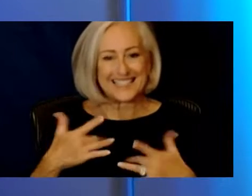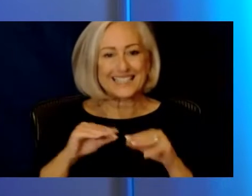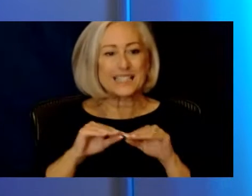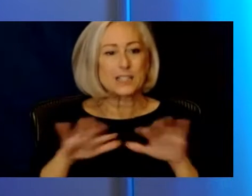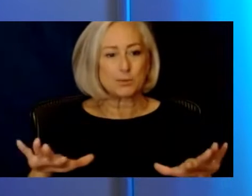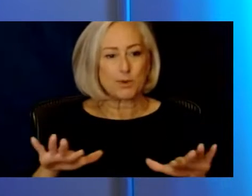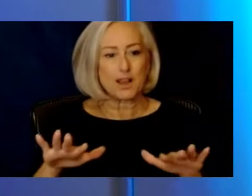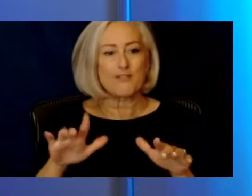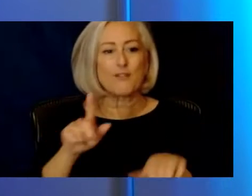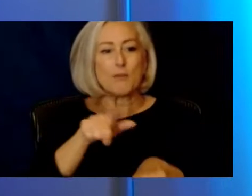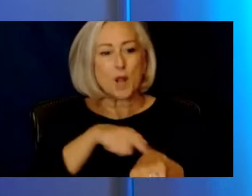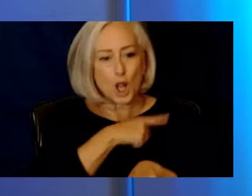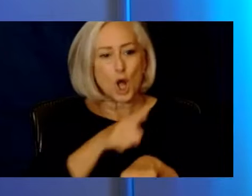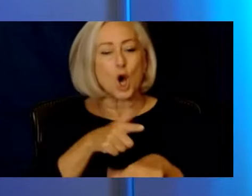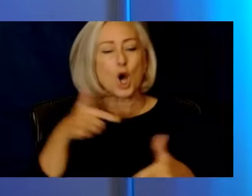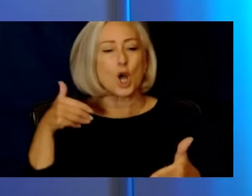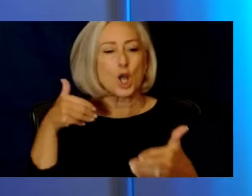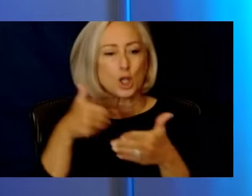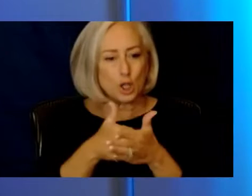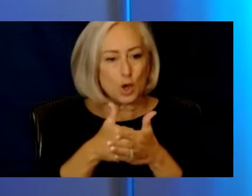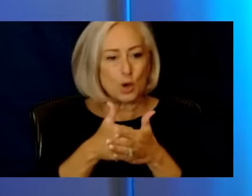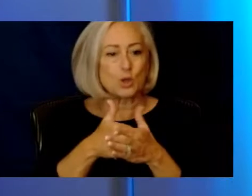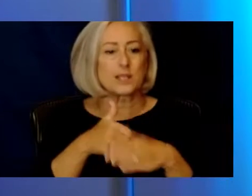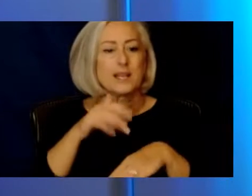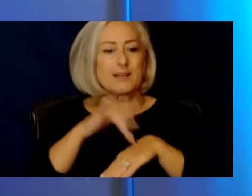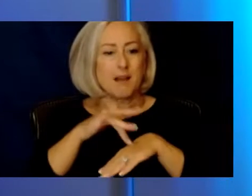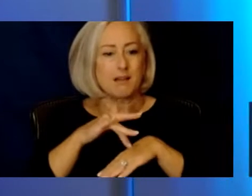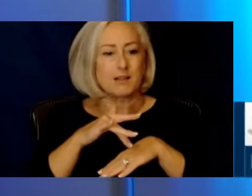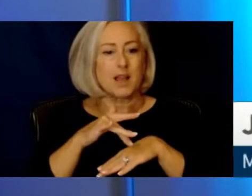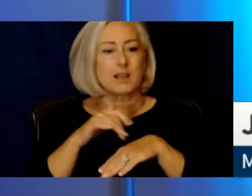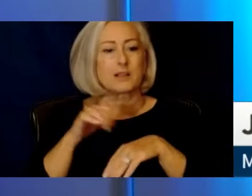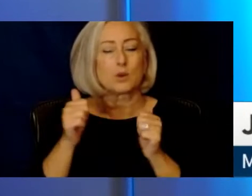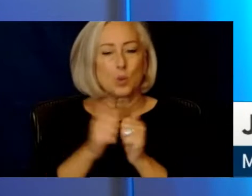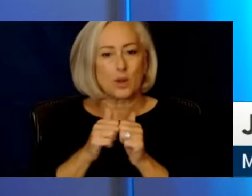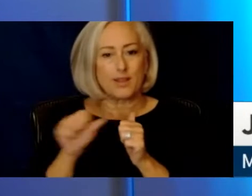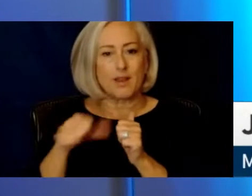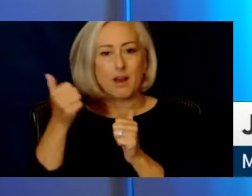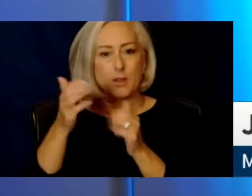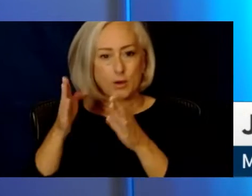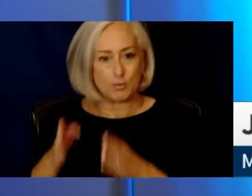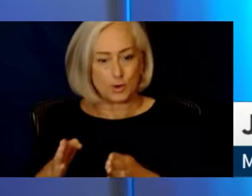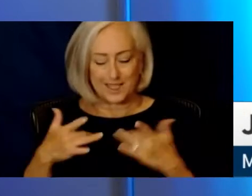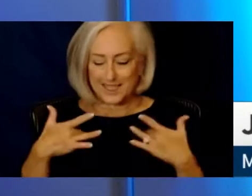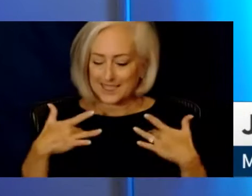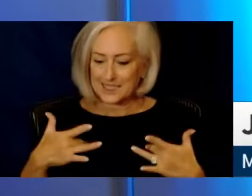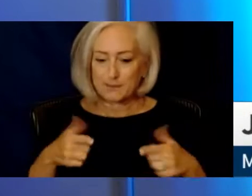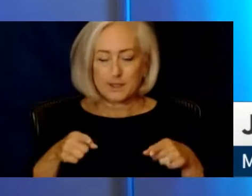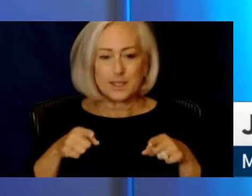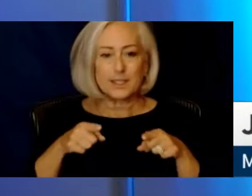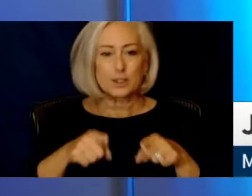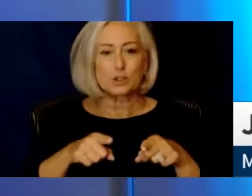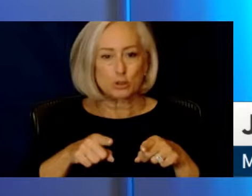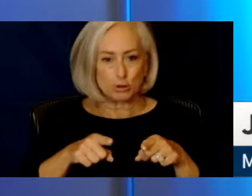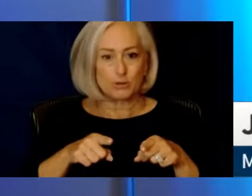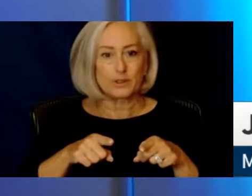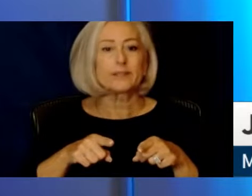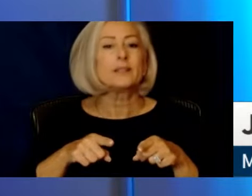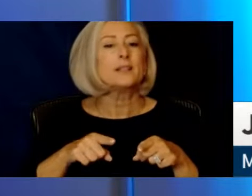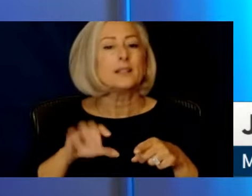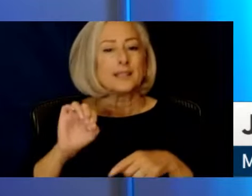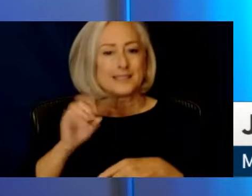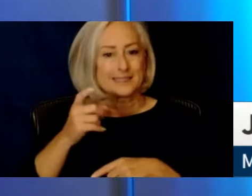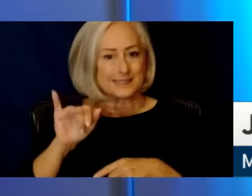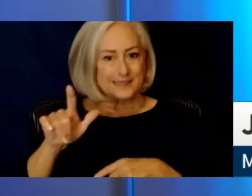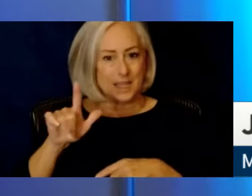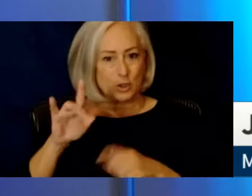contact with another person. This predominantly happens during sexual contact, but can happen through other means, especially if the